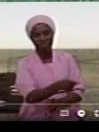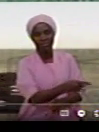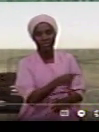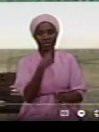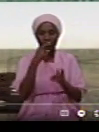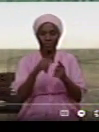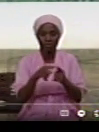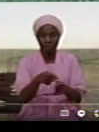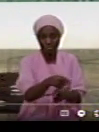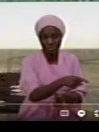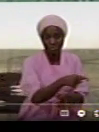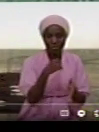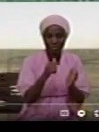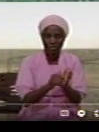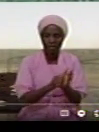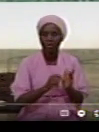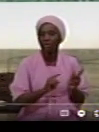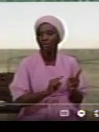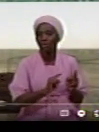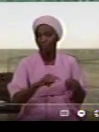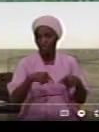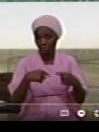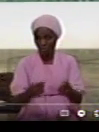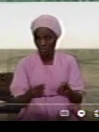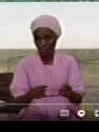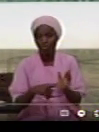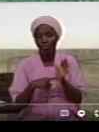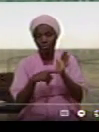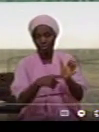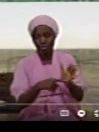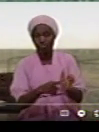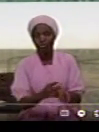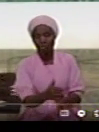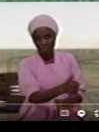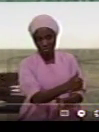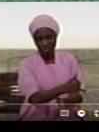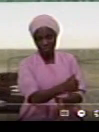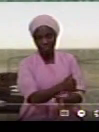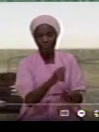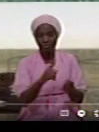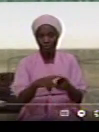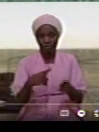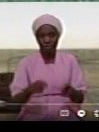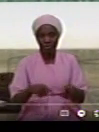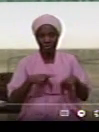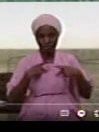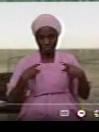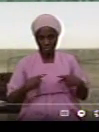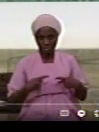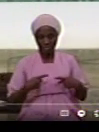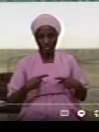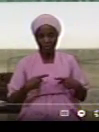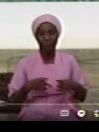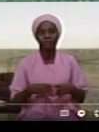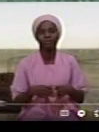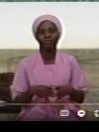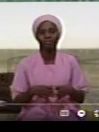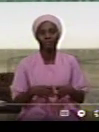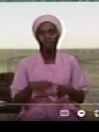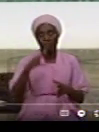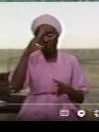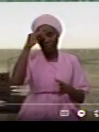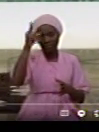"Go, show yourselves unto the priests." He didn't touch